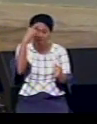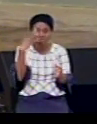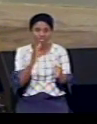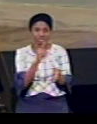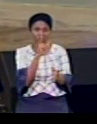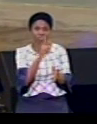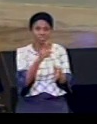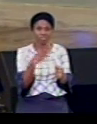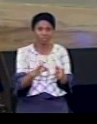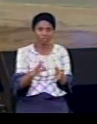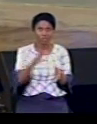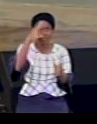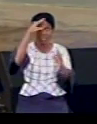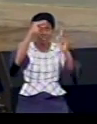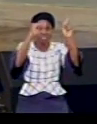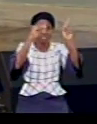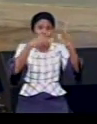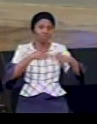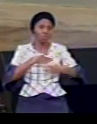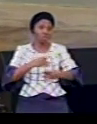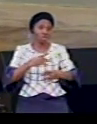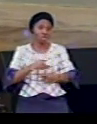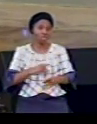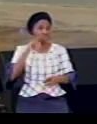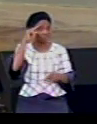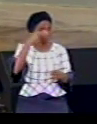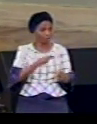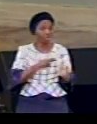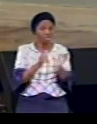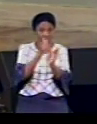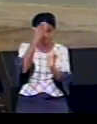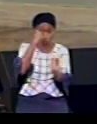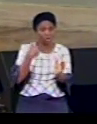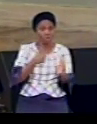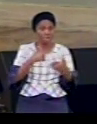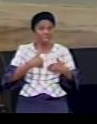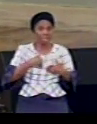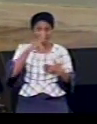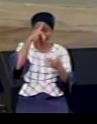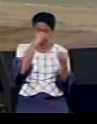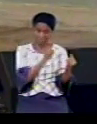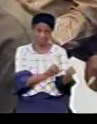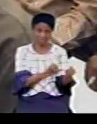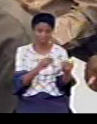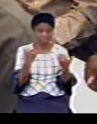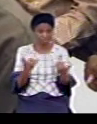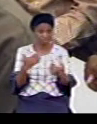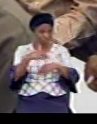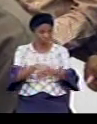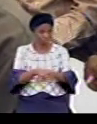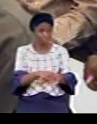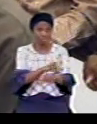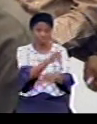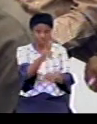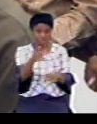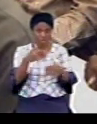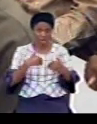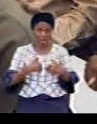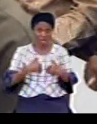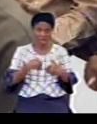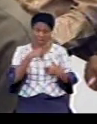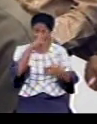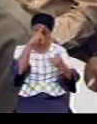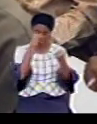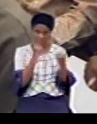of his willingness, that's why we have faith. Tonight, you have assurance. You will not